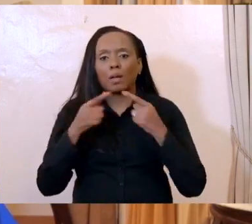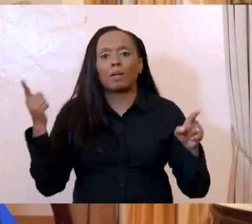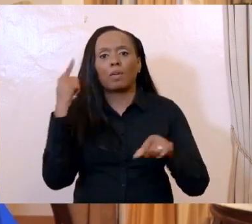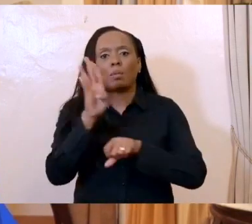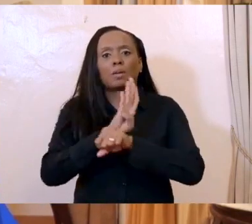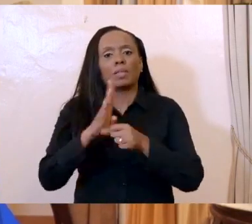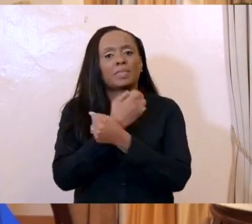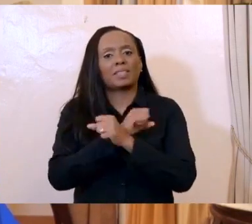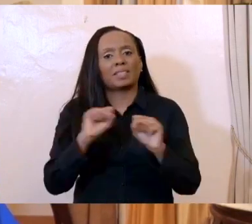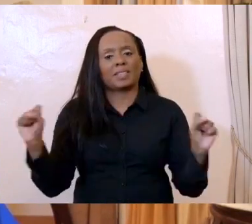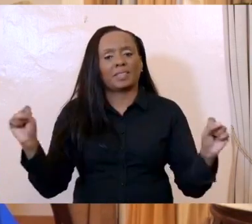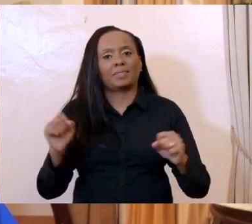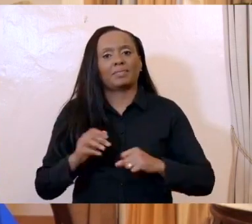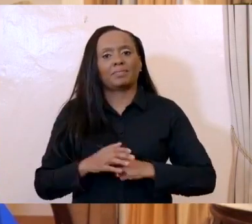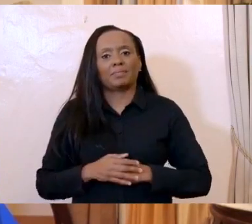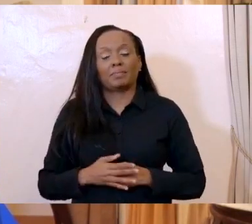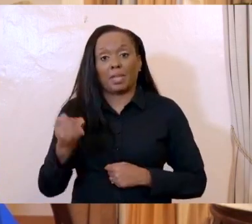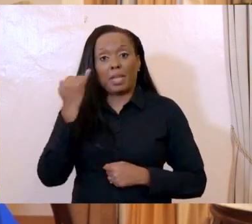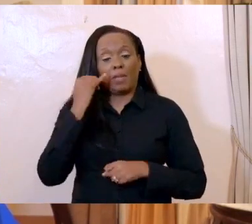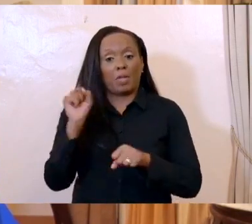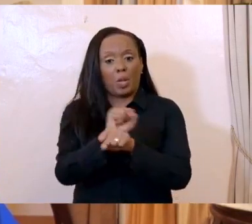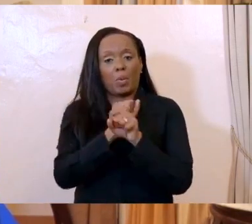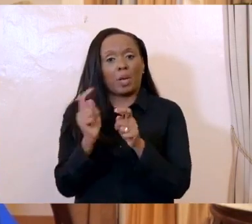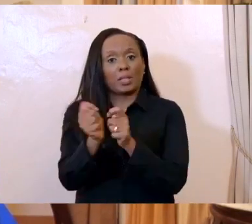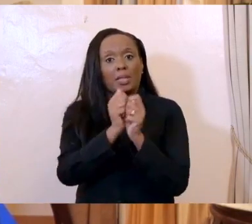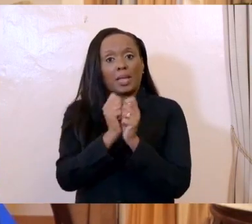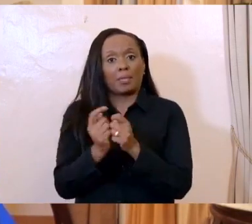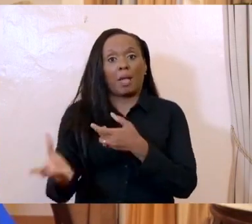Barbados safe. If we work together,